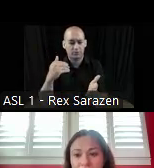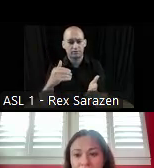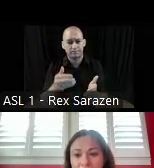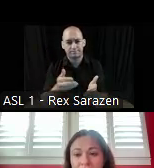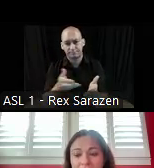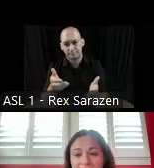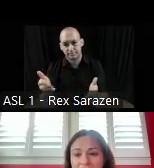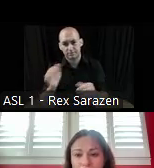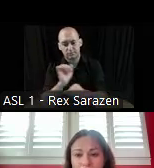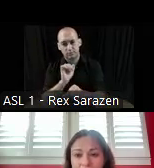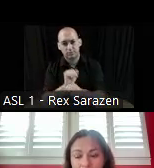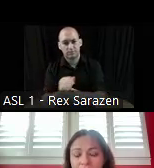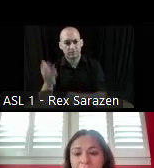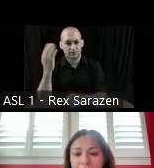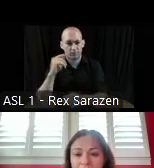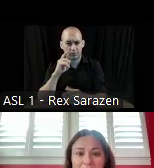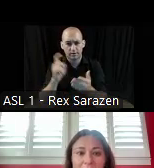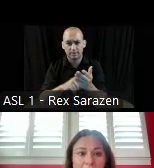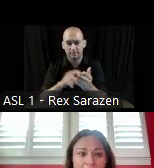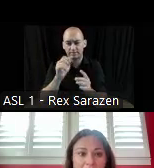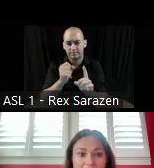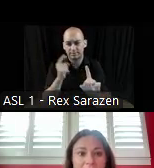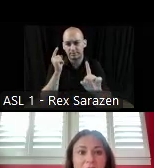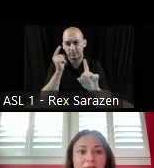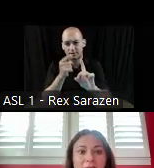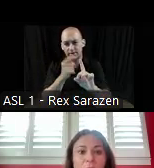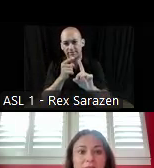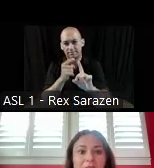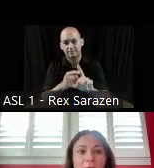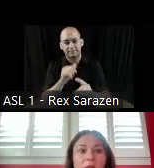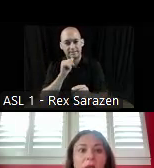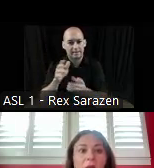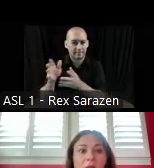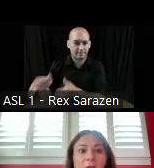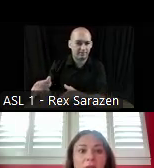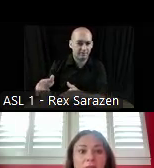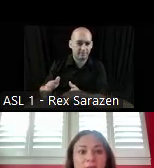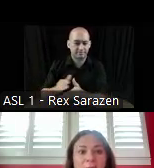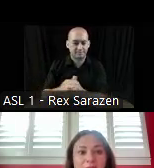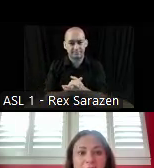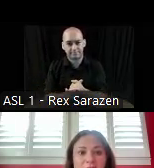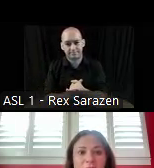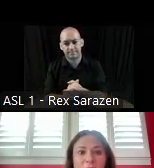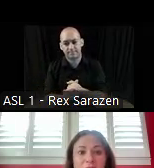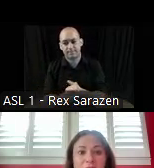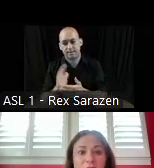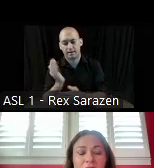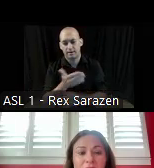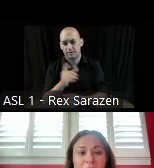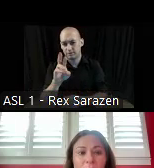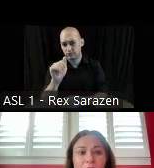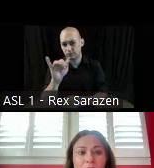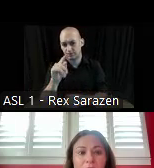that had been recognized as a priority is not left behind. And so with that, our draft recommendations are really looking